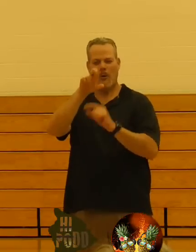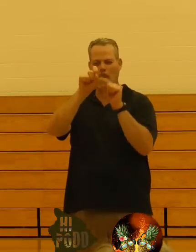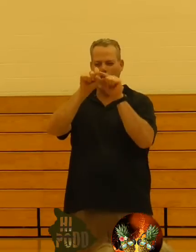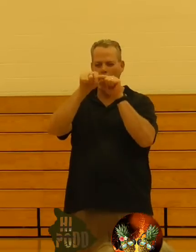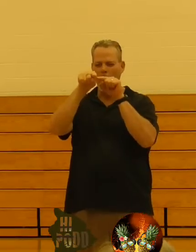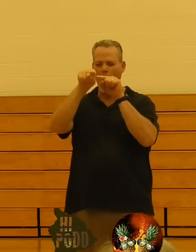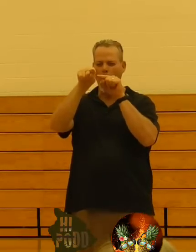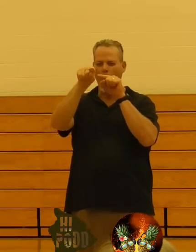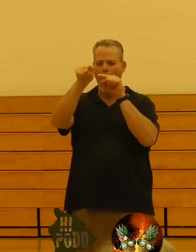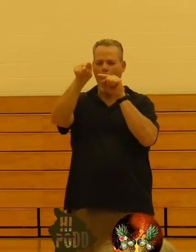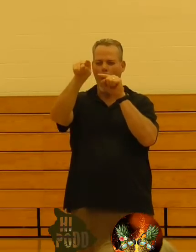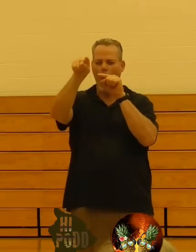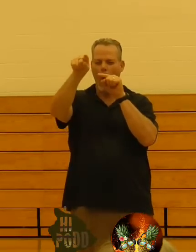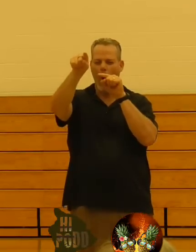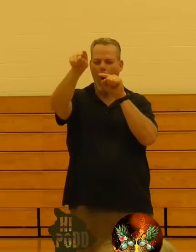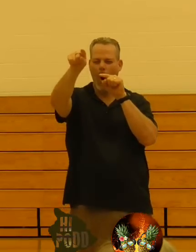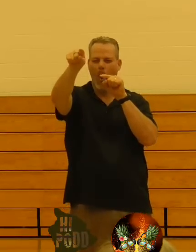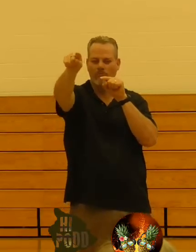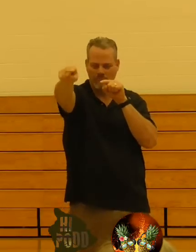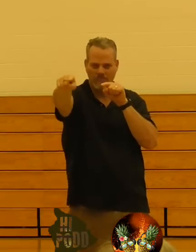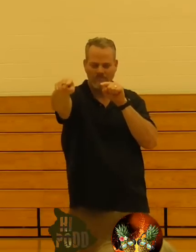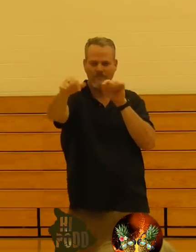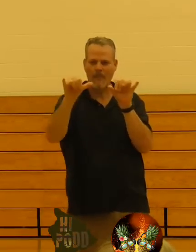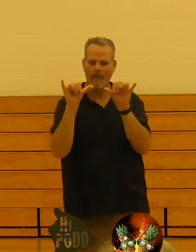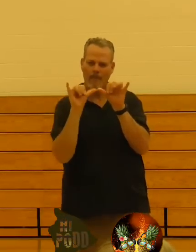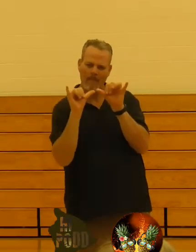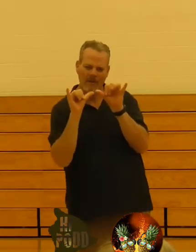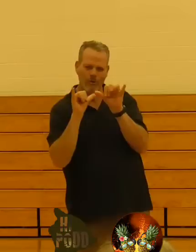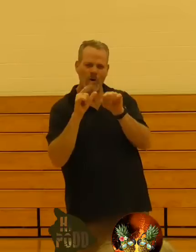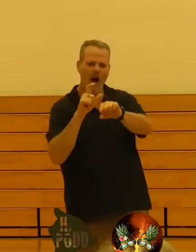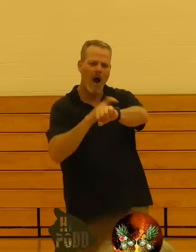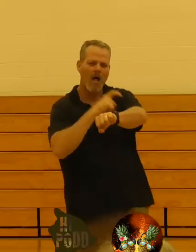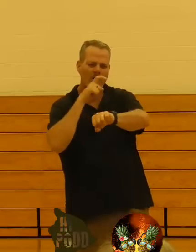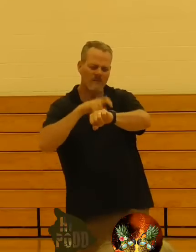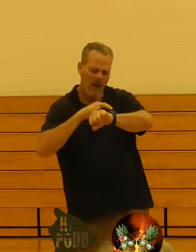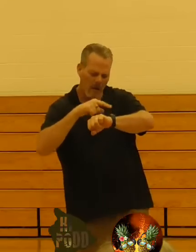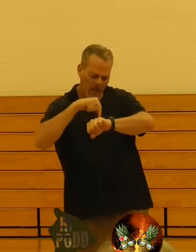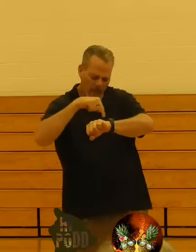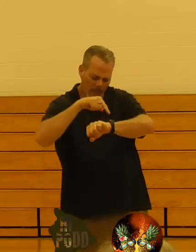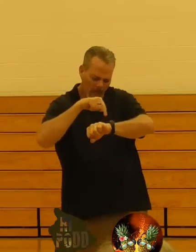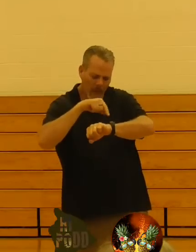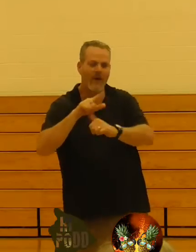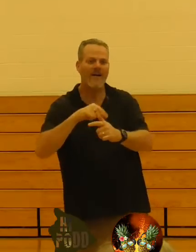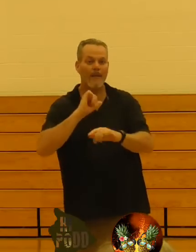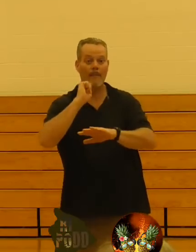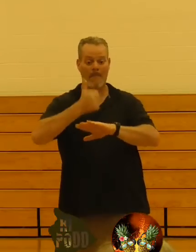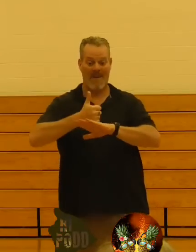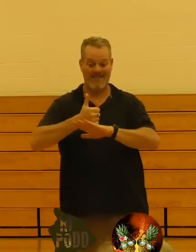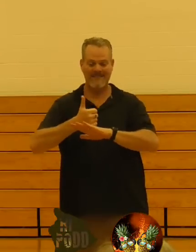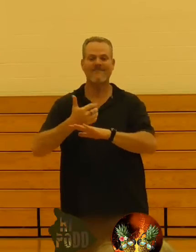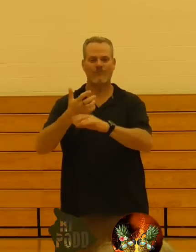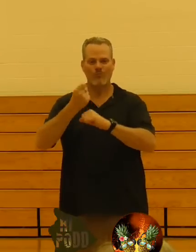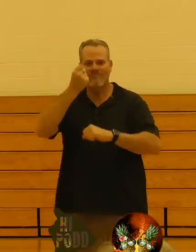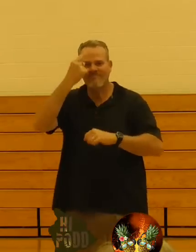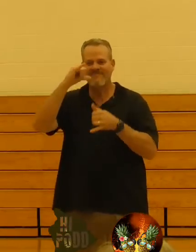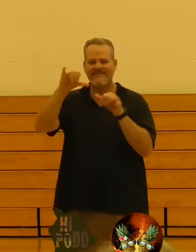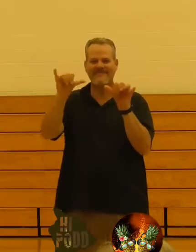laser across the caldera and measure the travel time, and based on that, we would get a